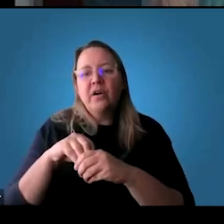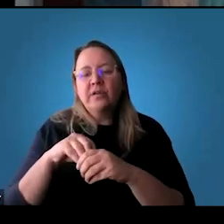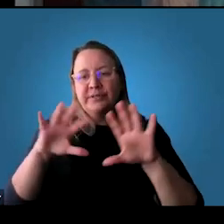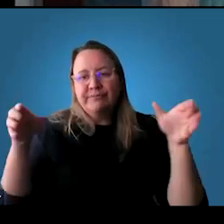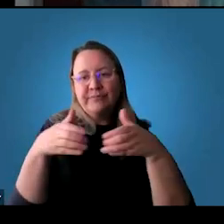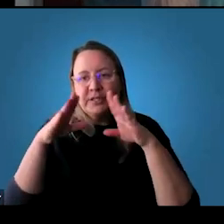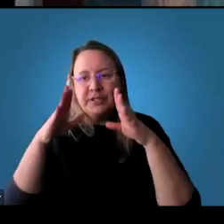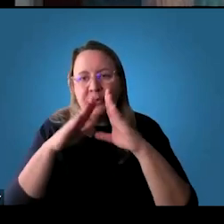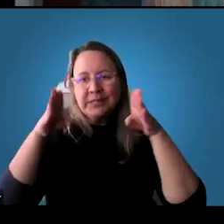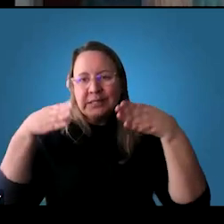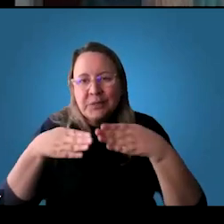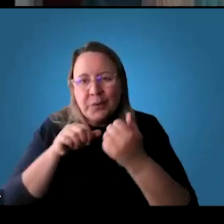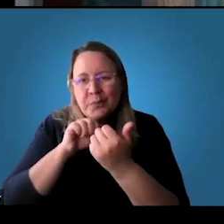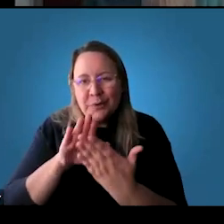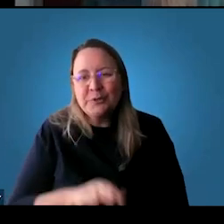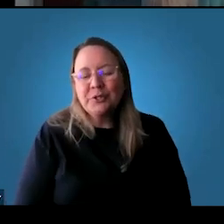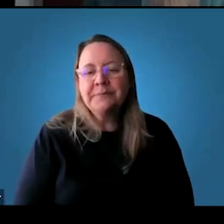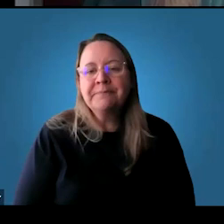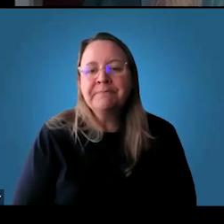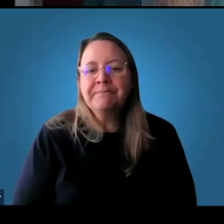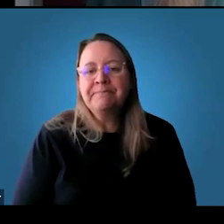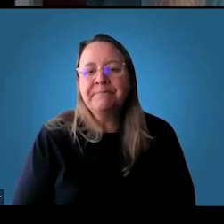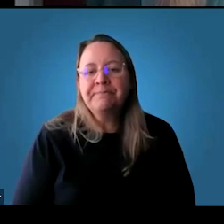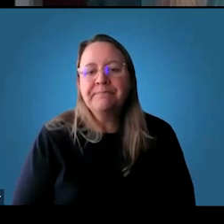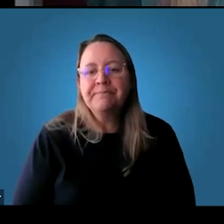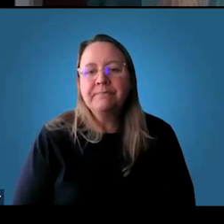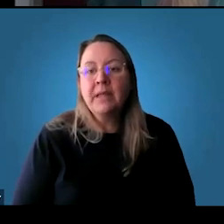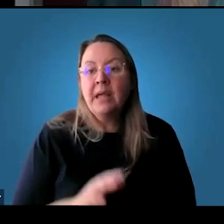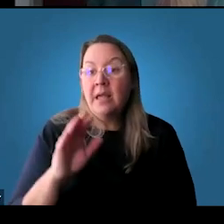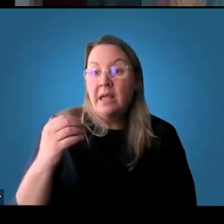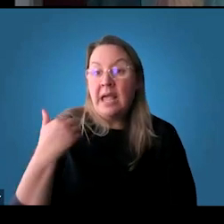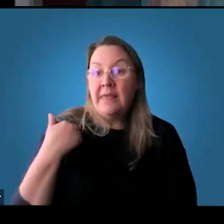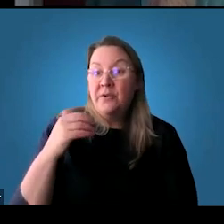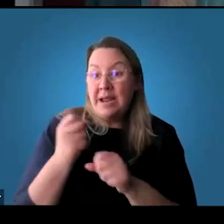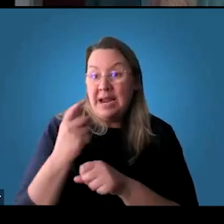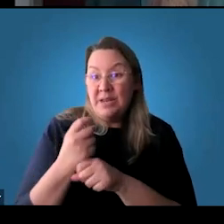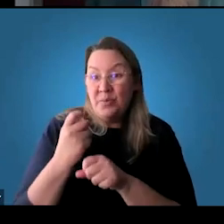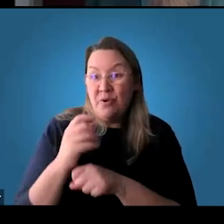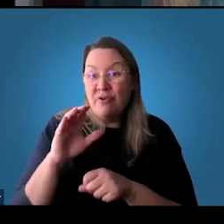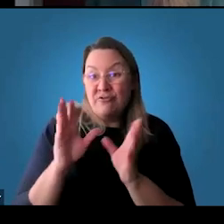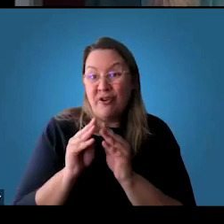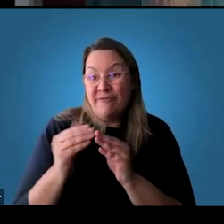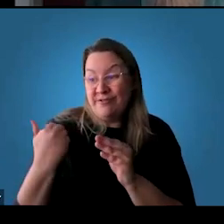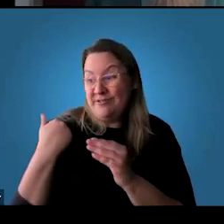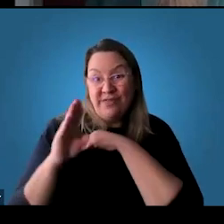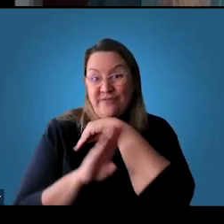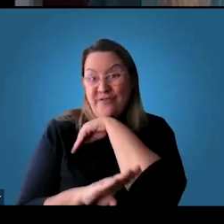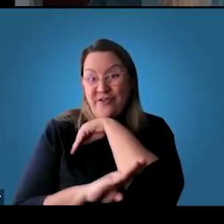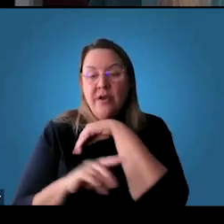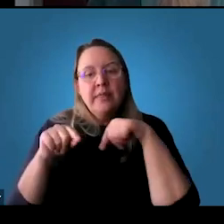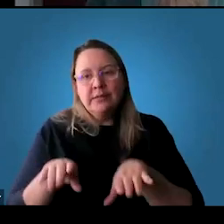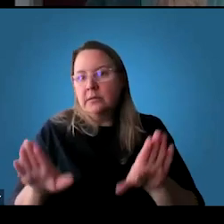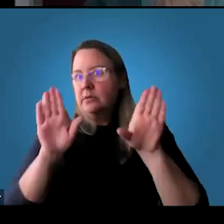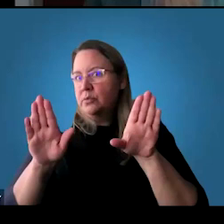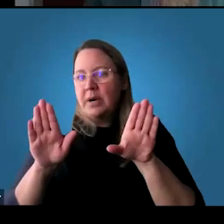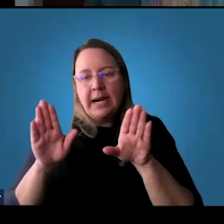community-centered approach. For those of you who were at the Communications Network annual conference this past fall, this example